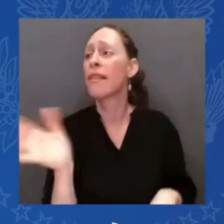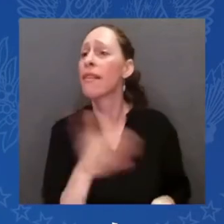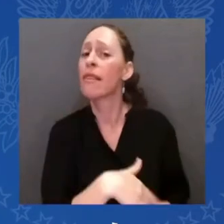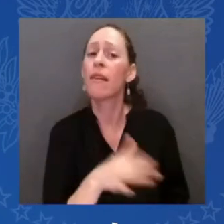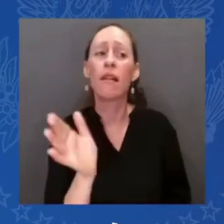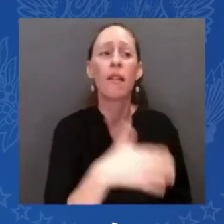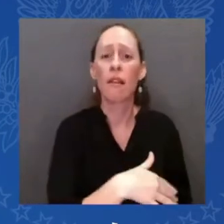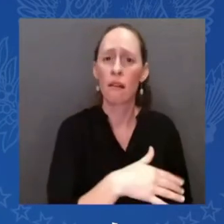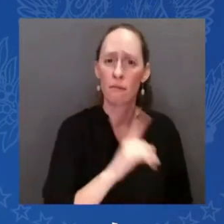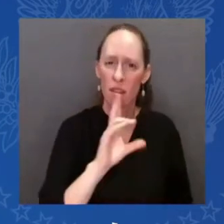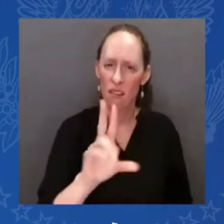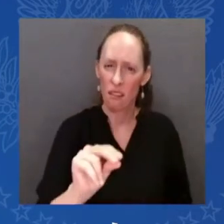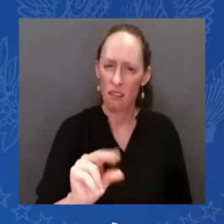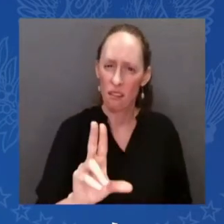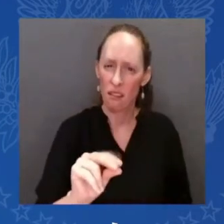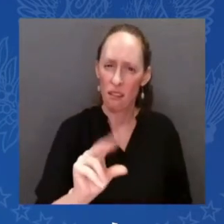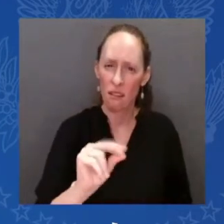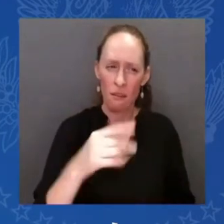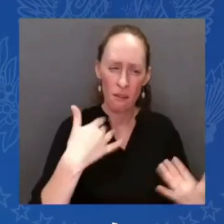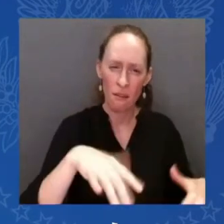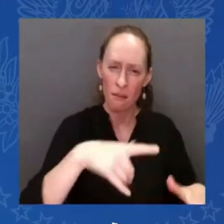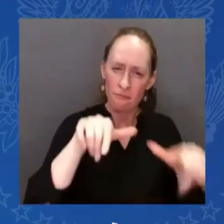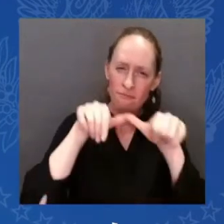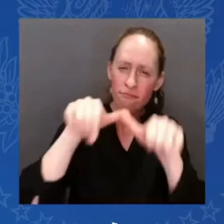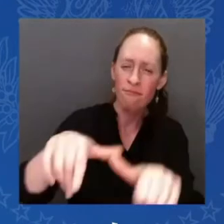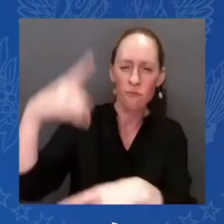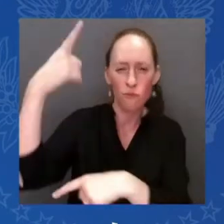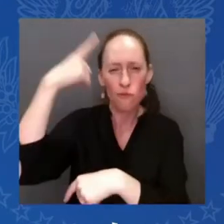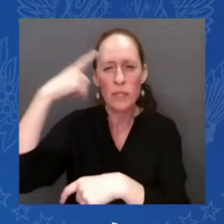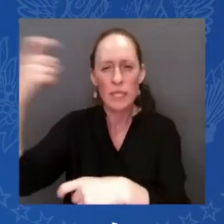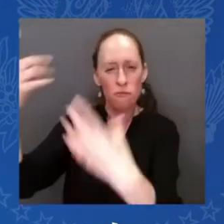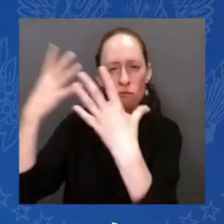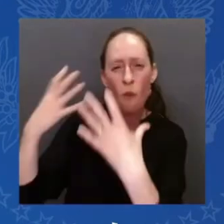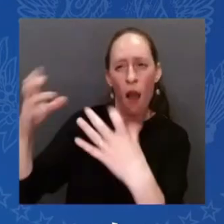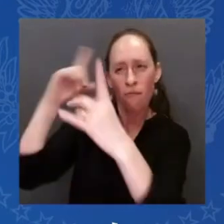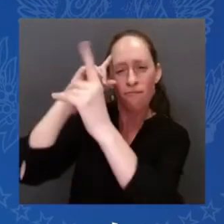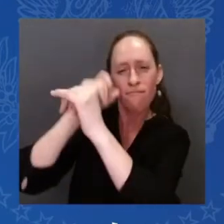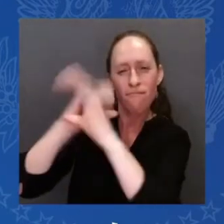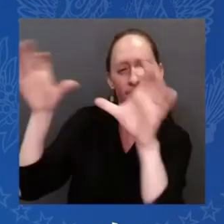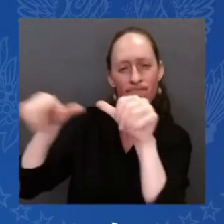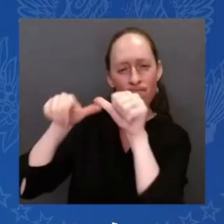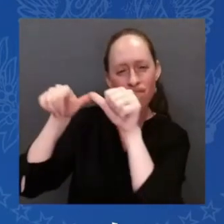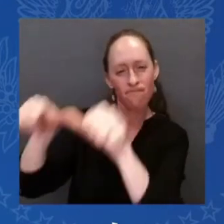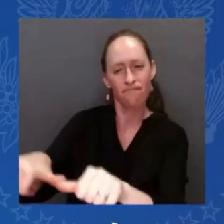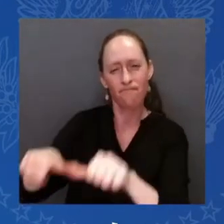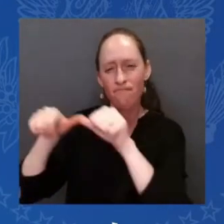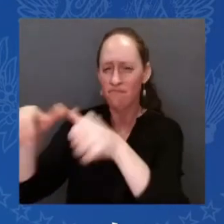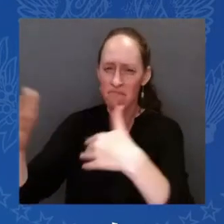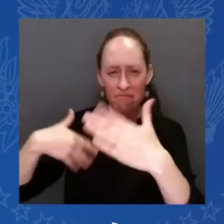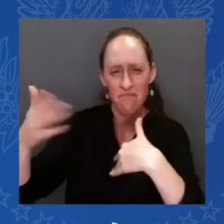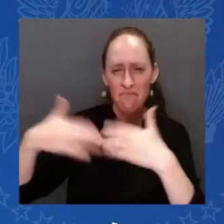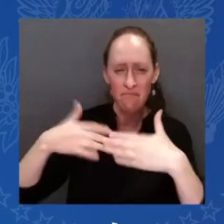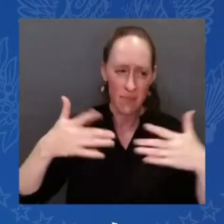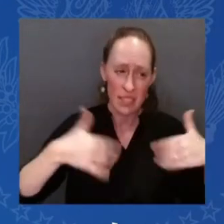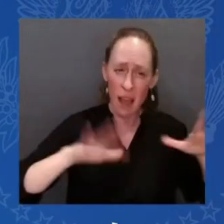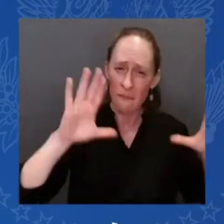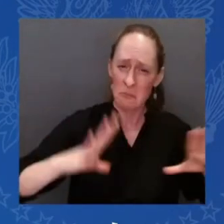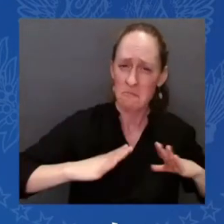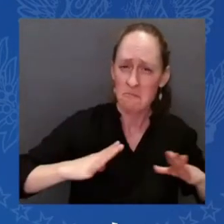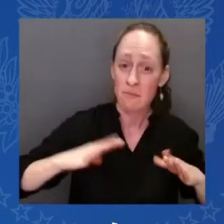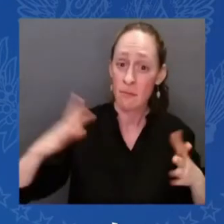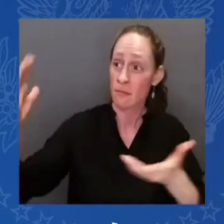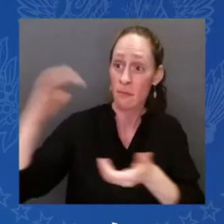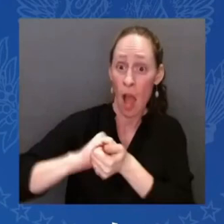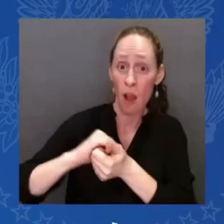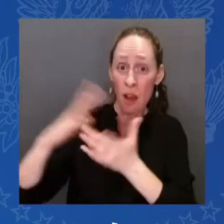when someone sees the possibility that you hold, you can find the courage to take risks and rise to the